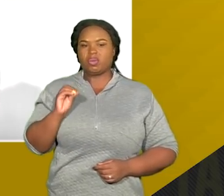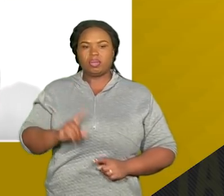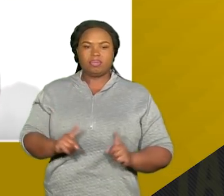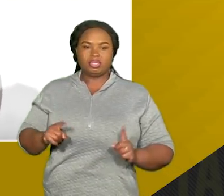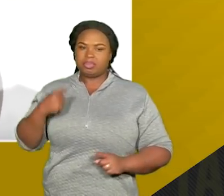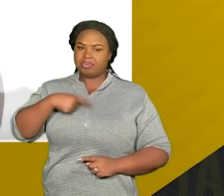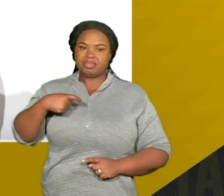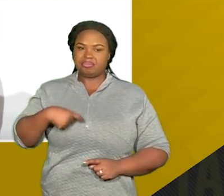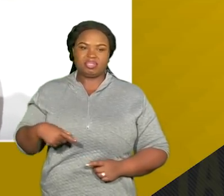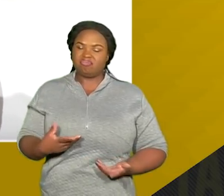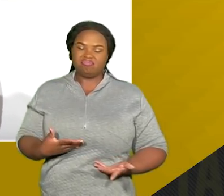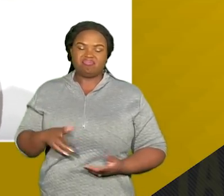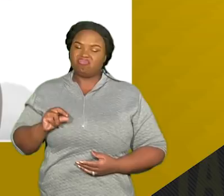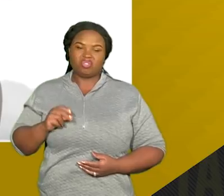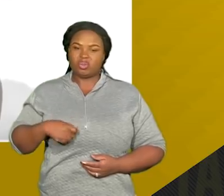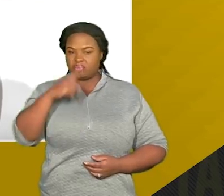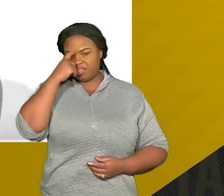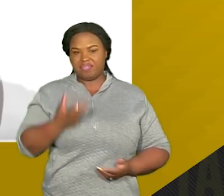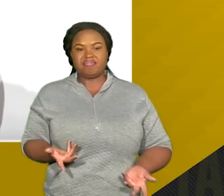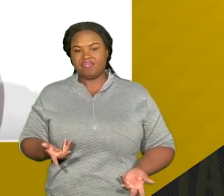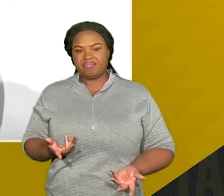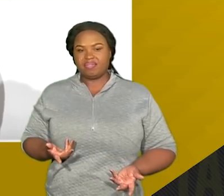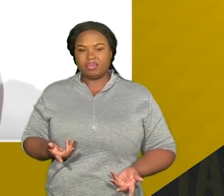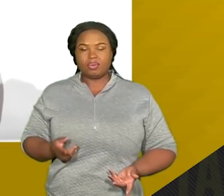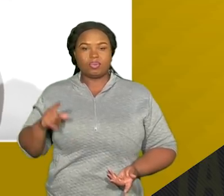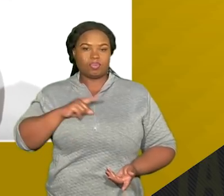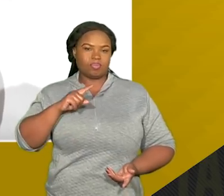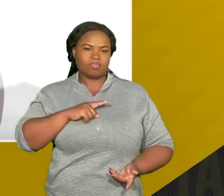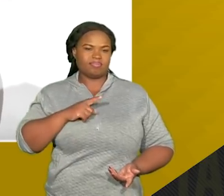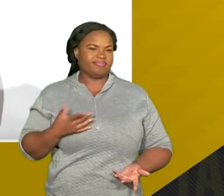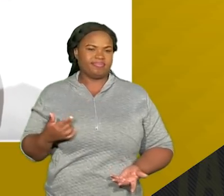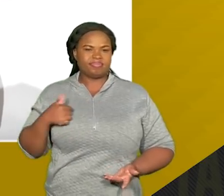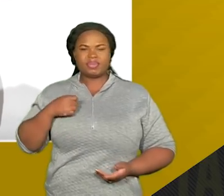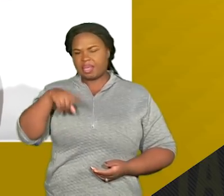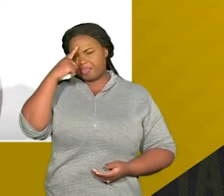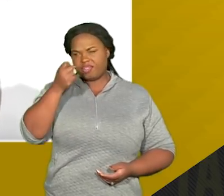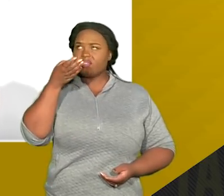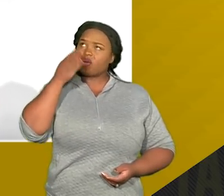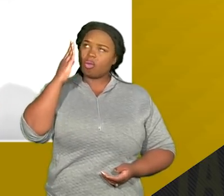don't personally believe in witchcraft. Okay. Because I believe so